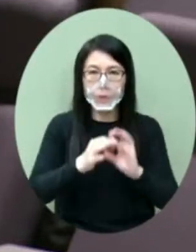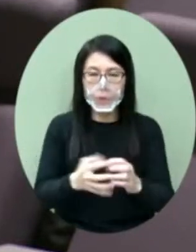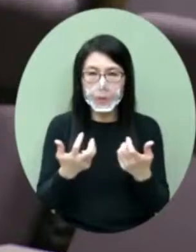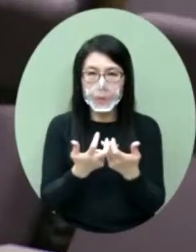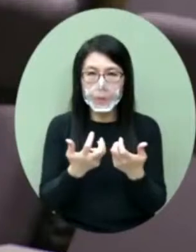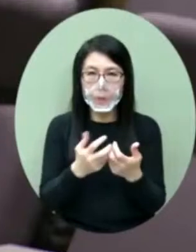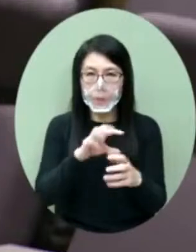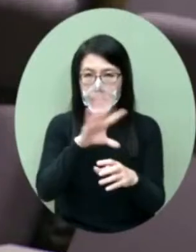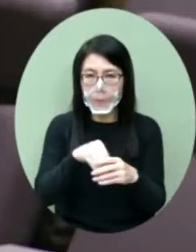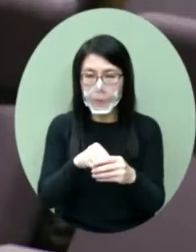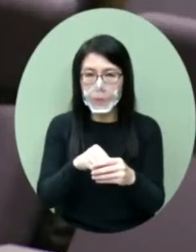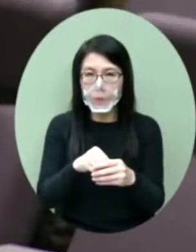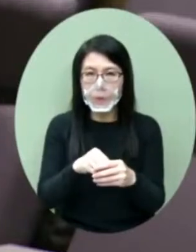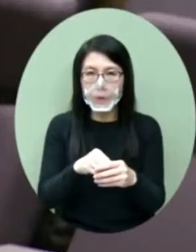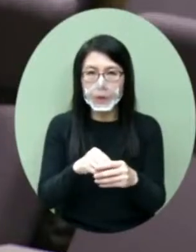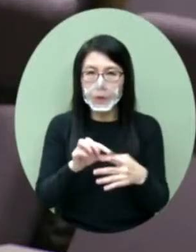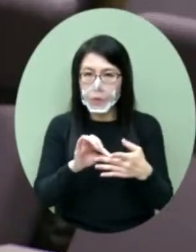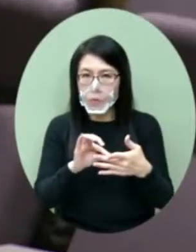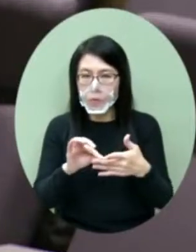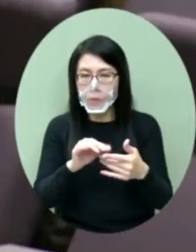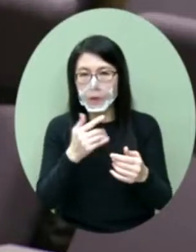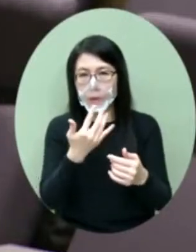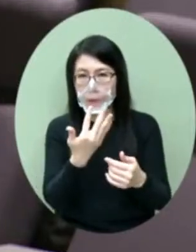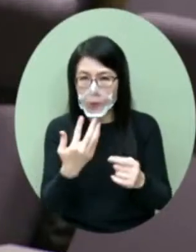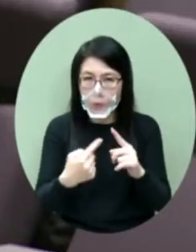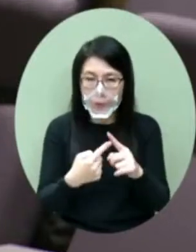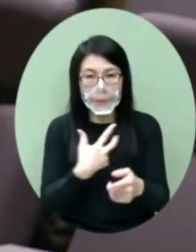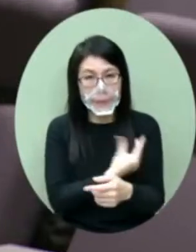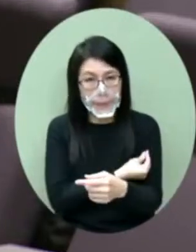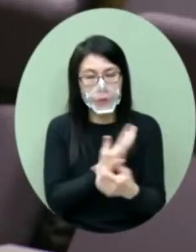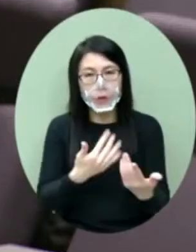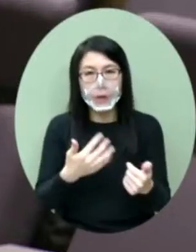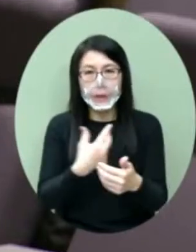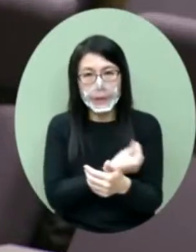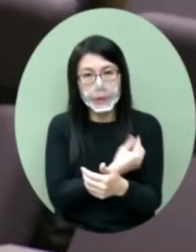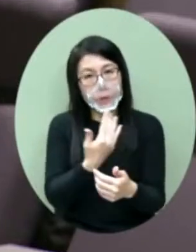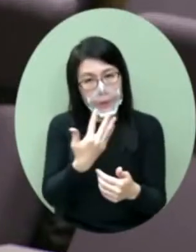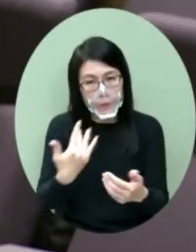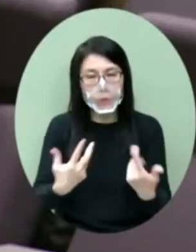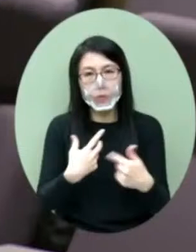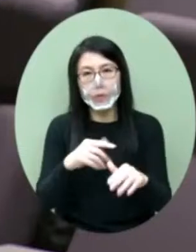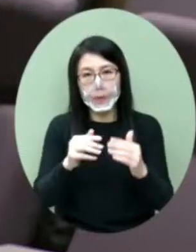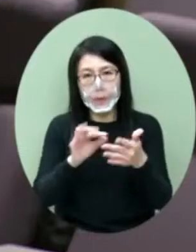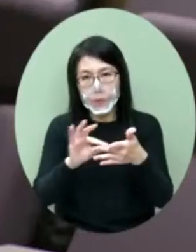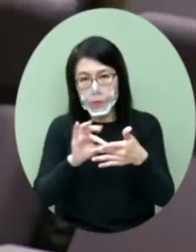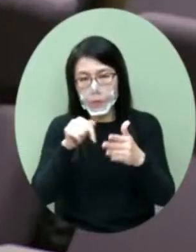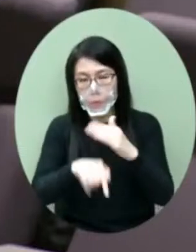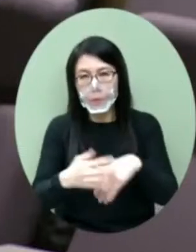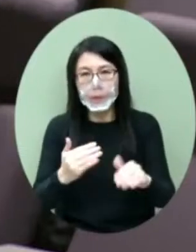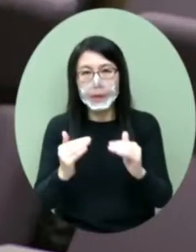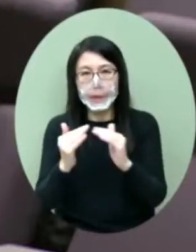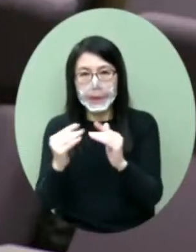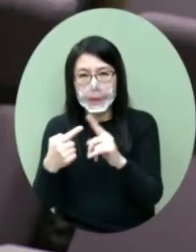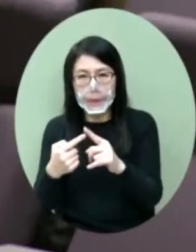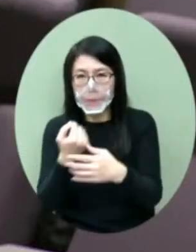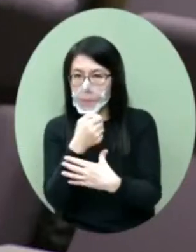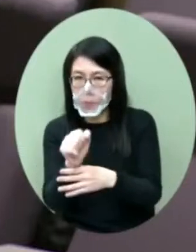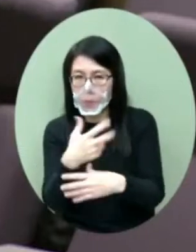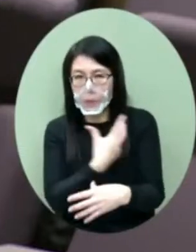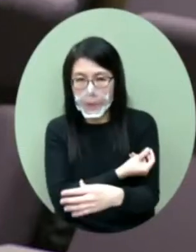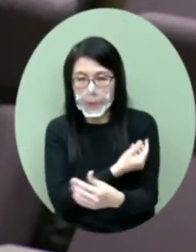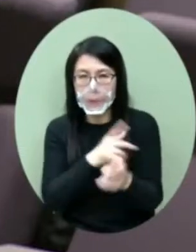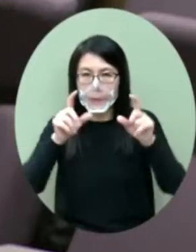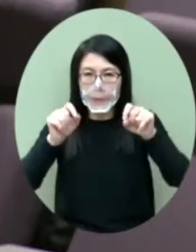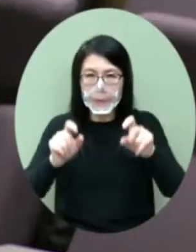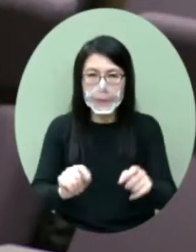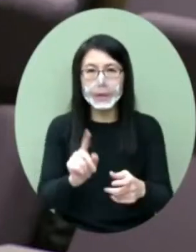when reporting the number of residents vaccinated and how many shots and how many residents and family